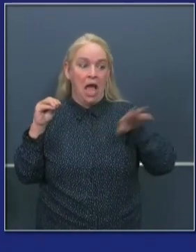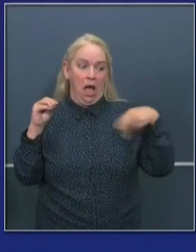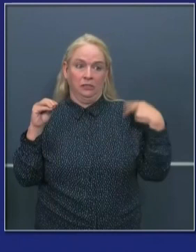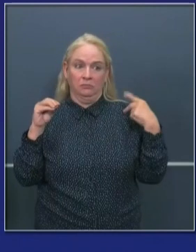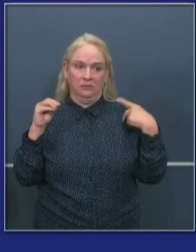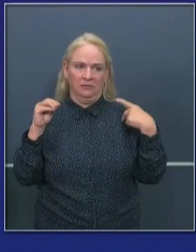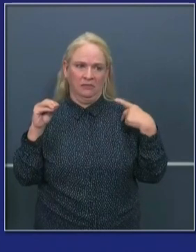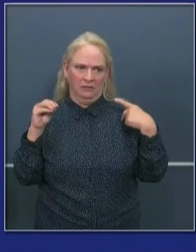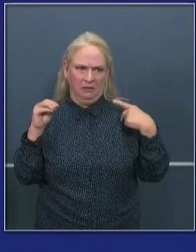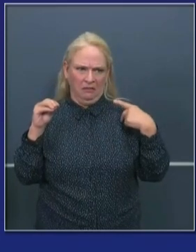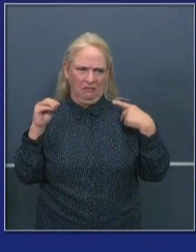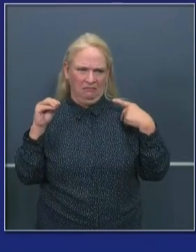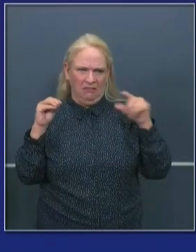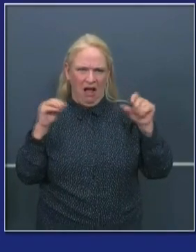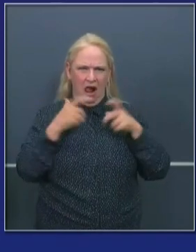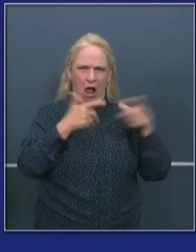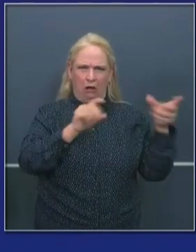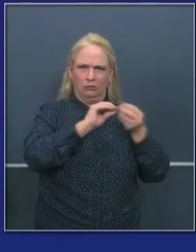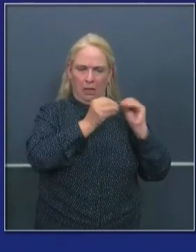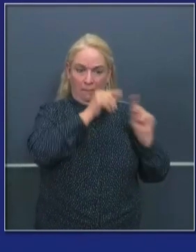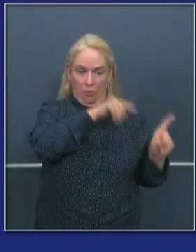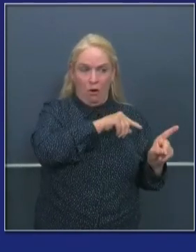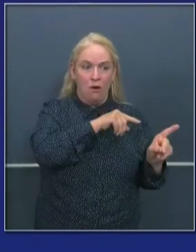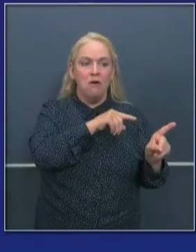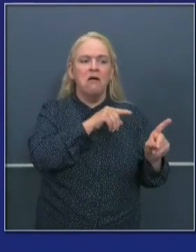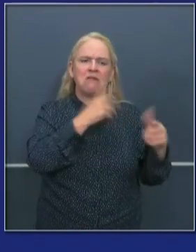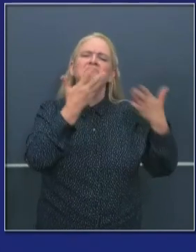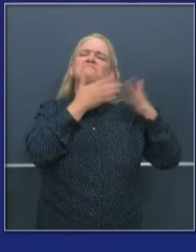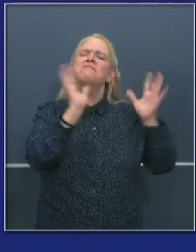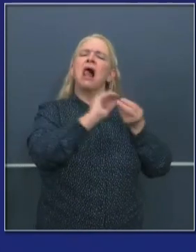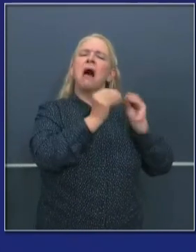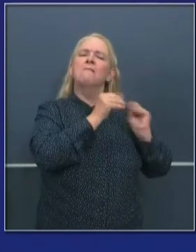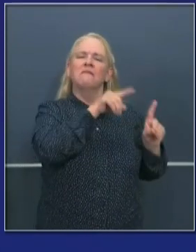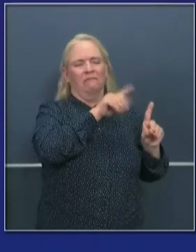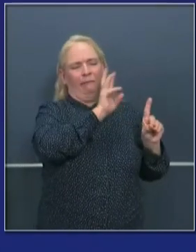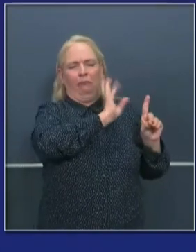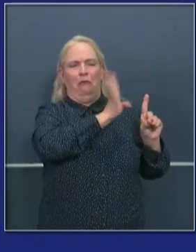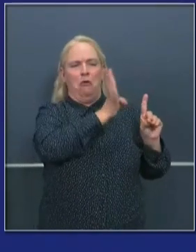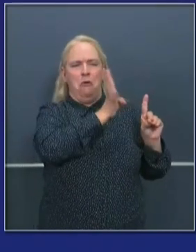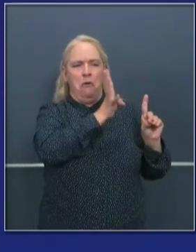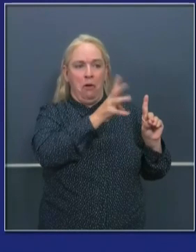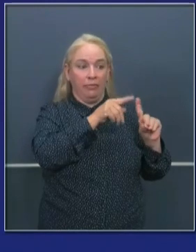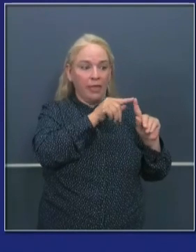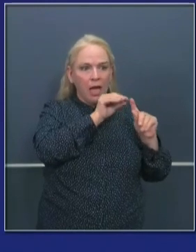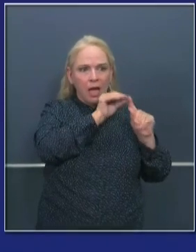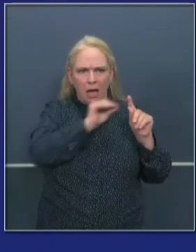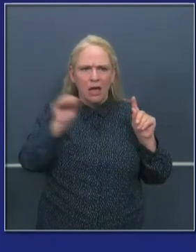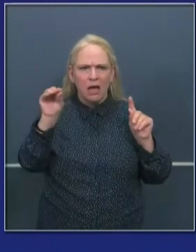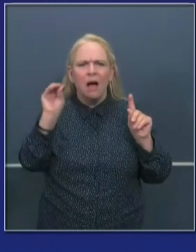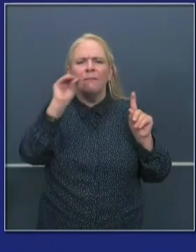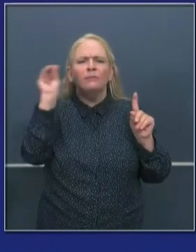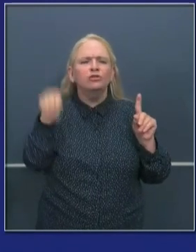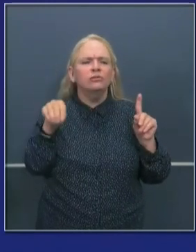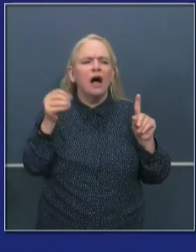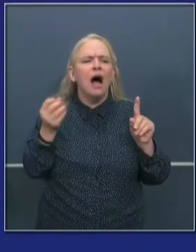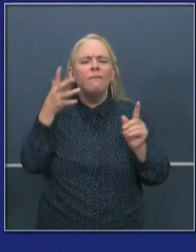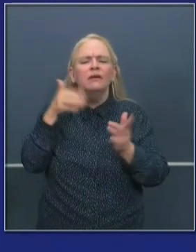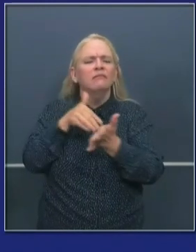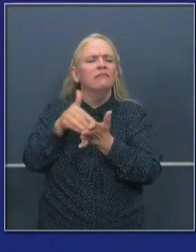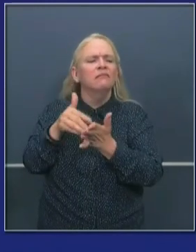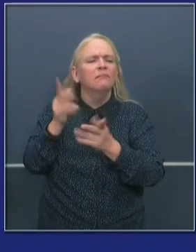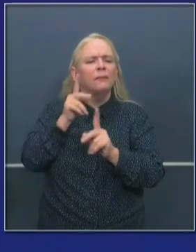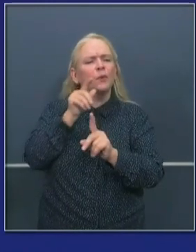That's represented in that 62% number. This, again, is a slide, if you've been watching, tuning in, you're very familiar